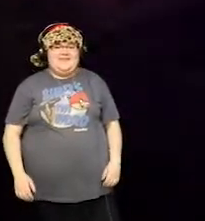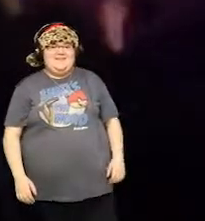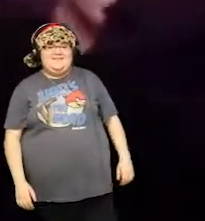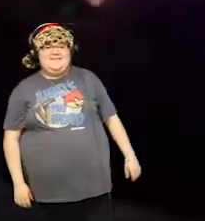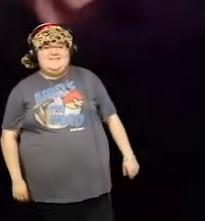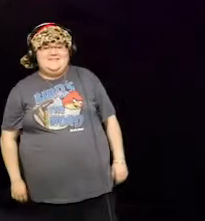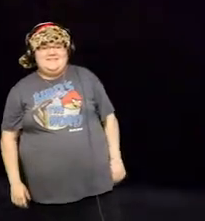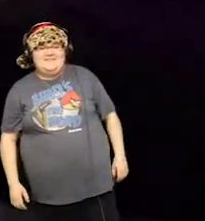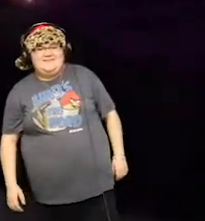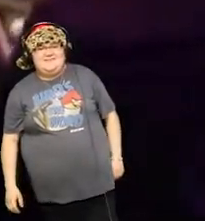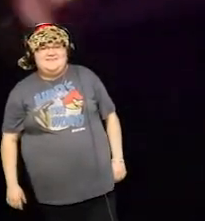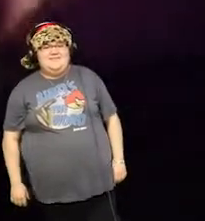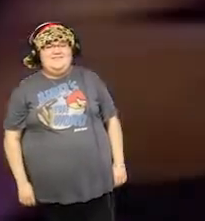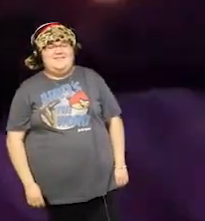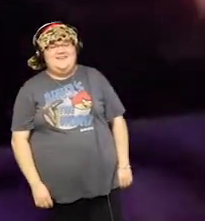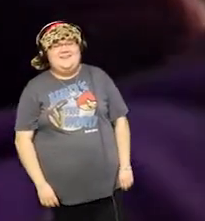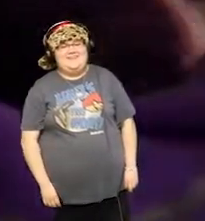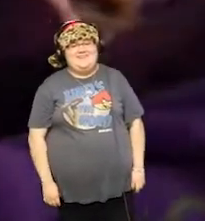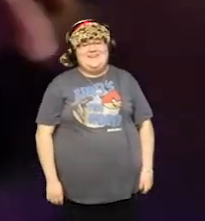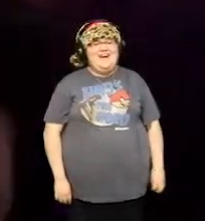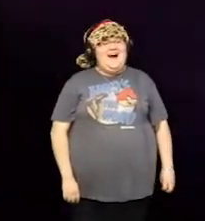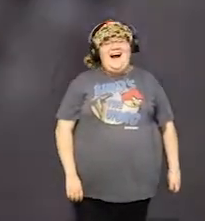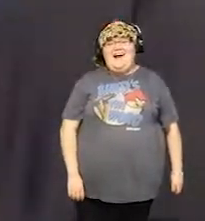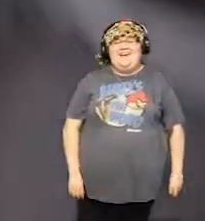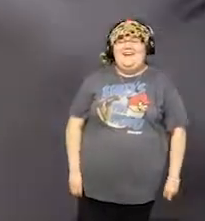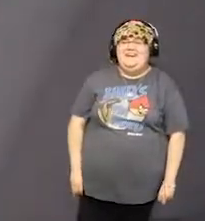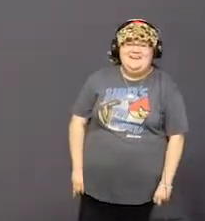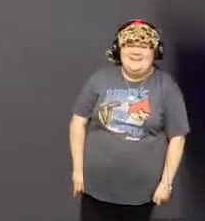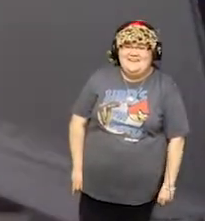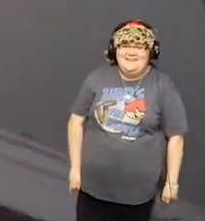Dude, are you free for my God, man's bro? So hard, dude.